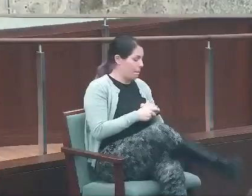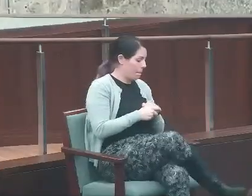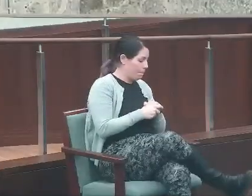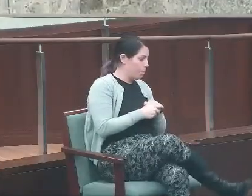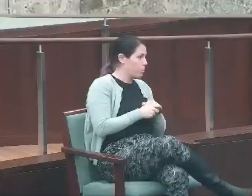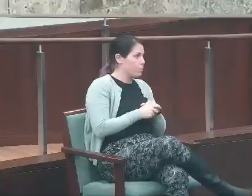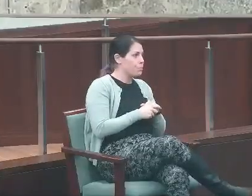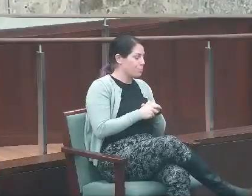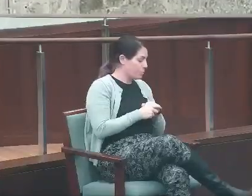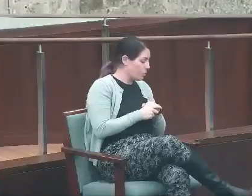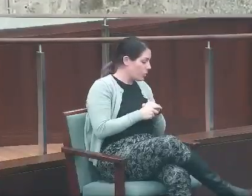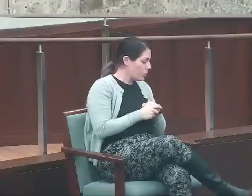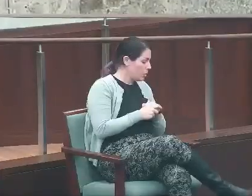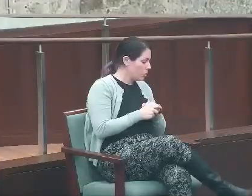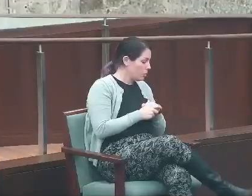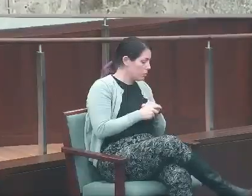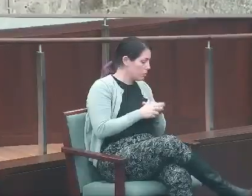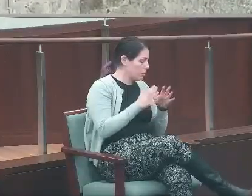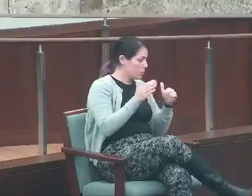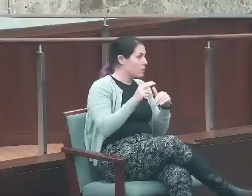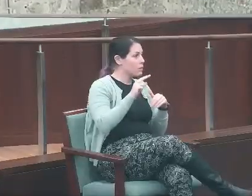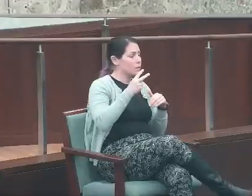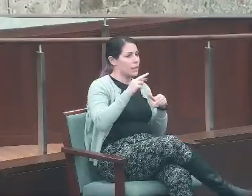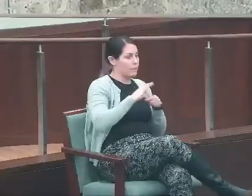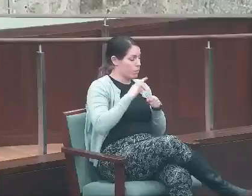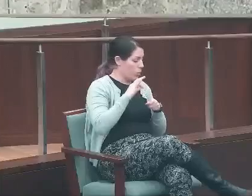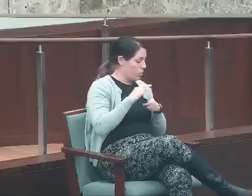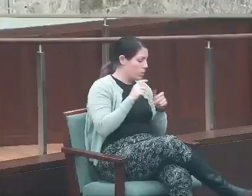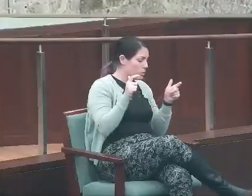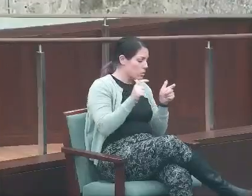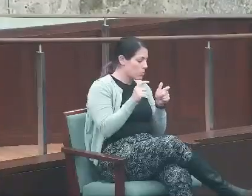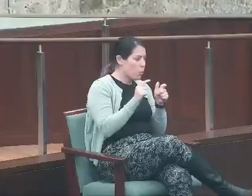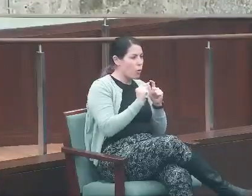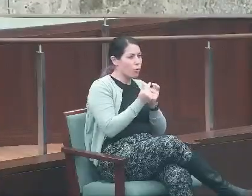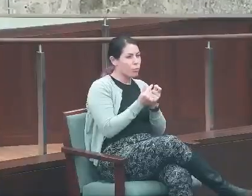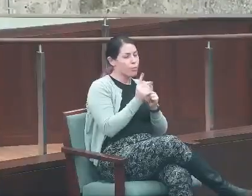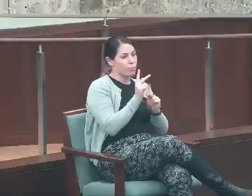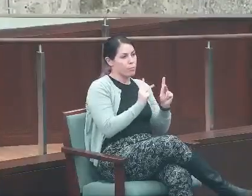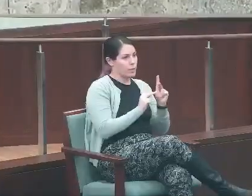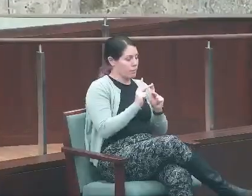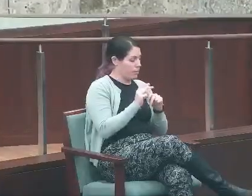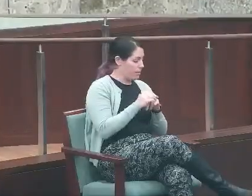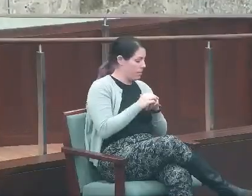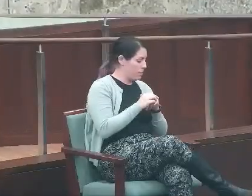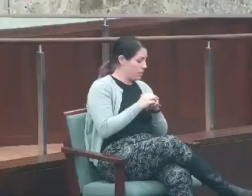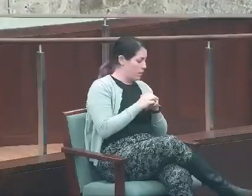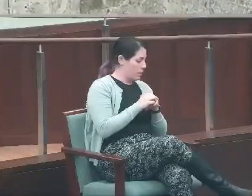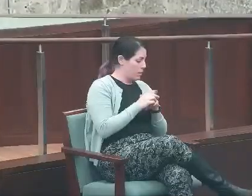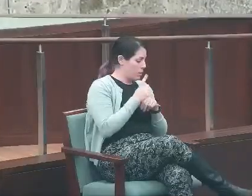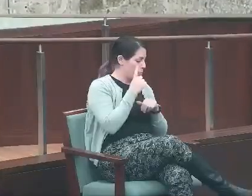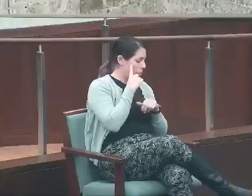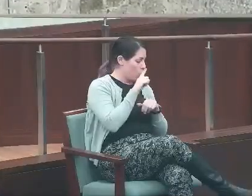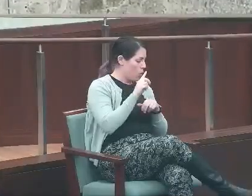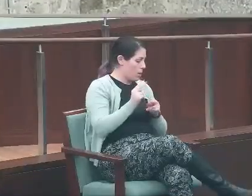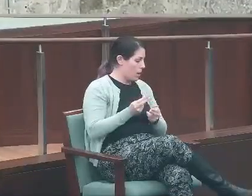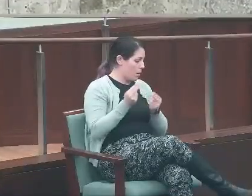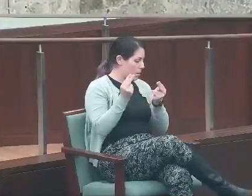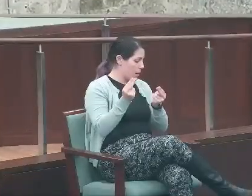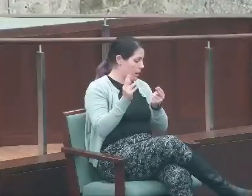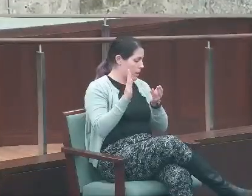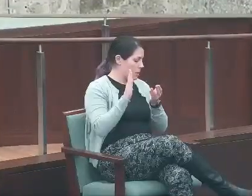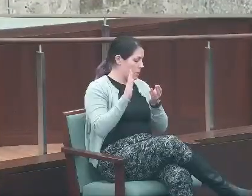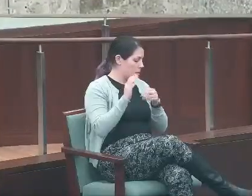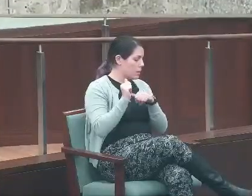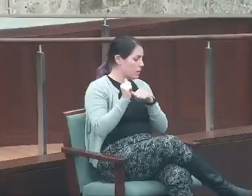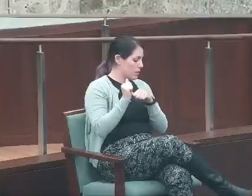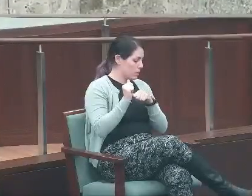Okay, moving right along, our second vote, slightly smaller group of folks, is the nominating committee's recommendations for the